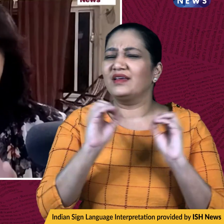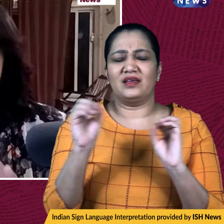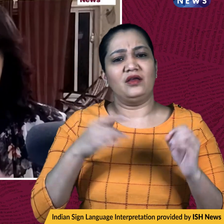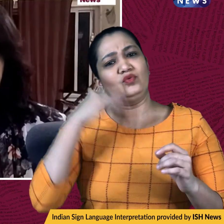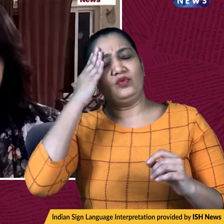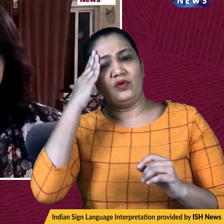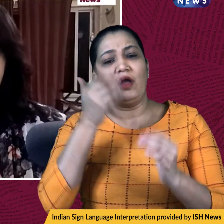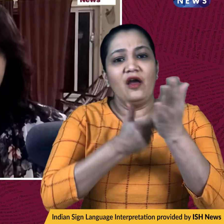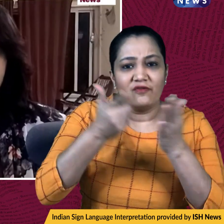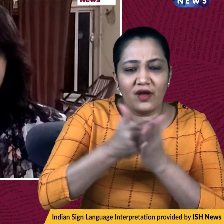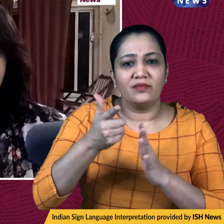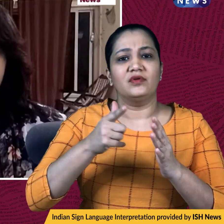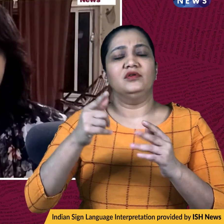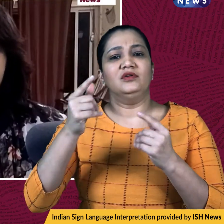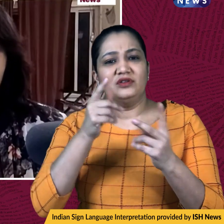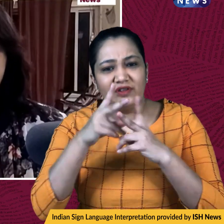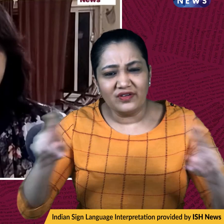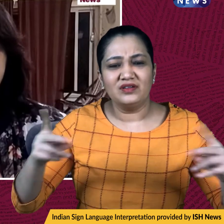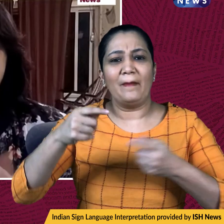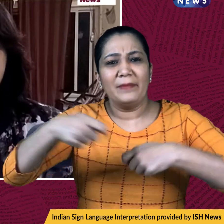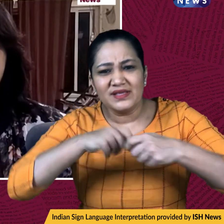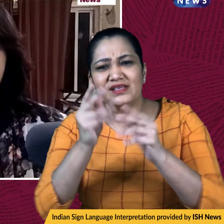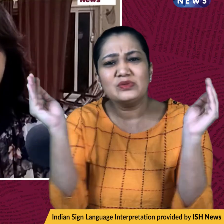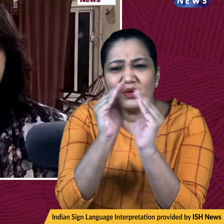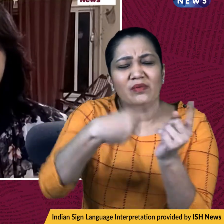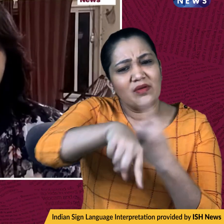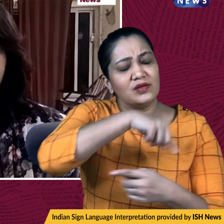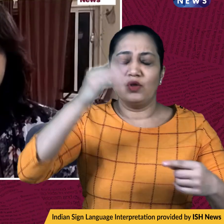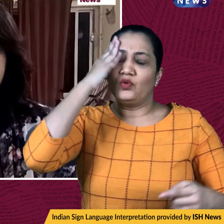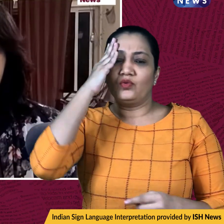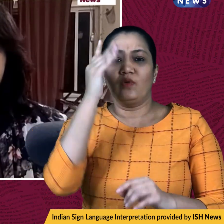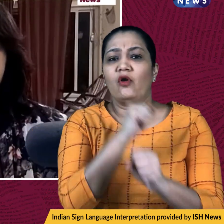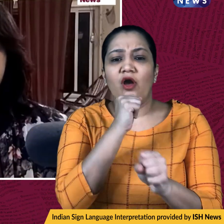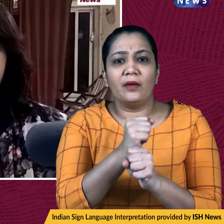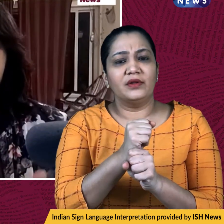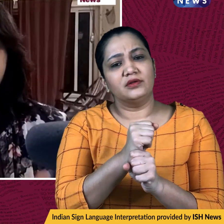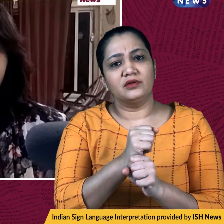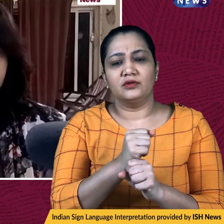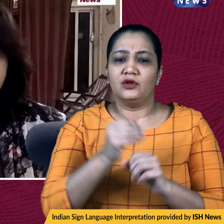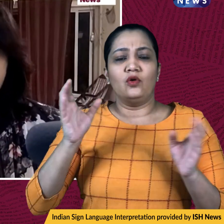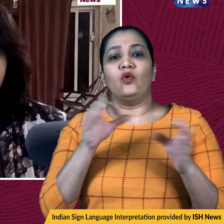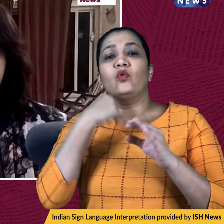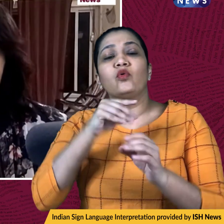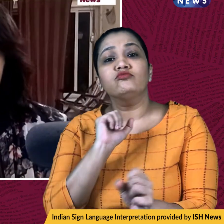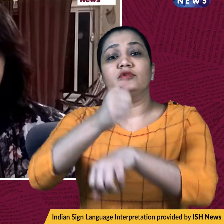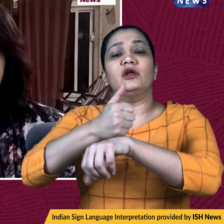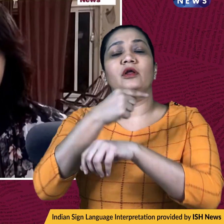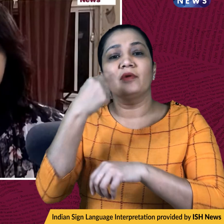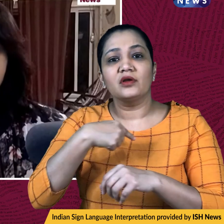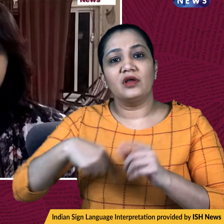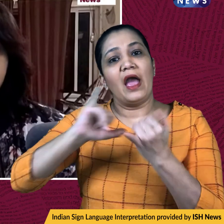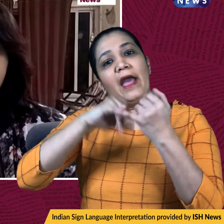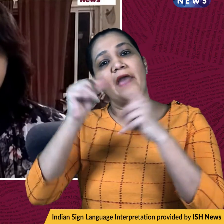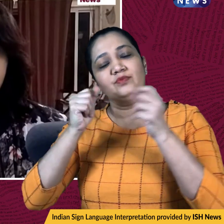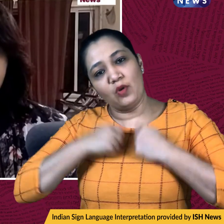here. Farmers, young traders, people of all sections have made up their mind that the government is going to be formed by those in